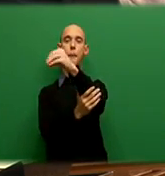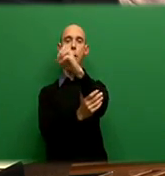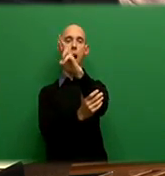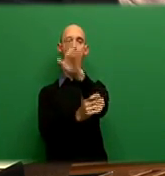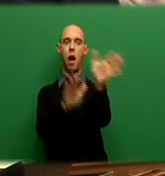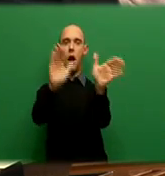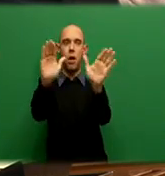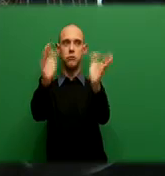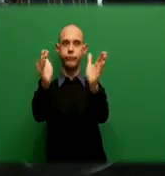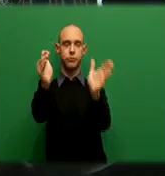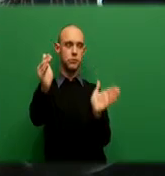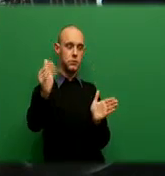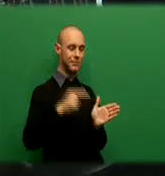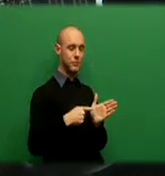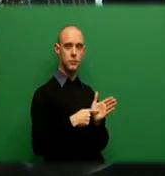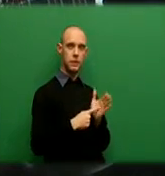in?